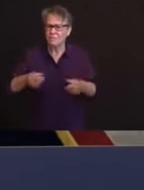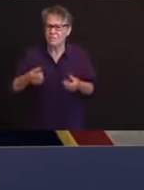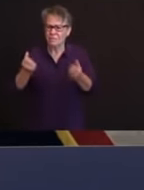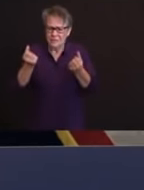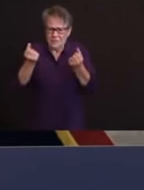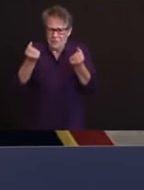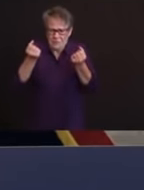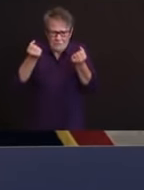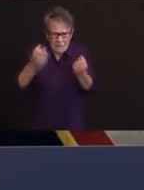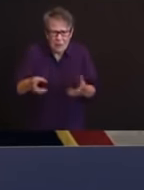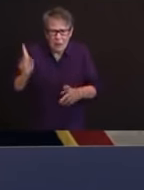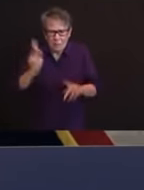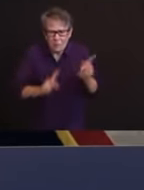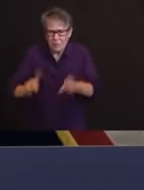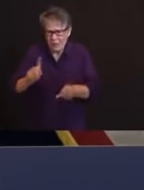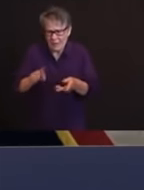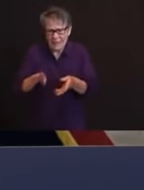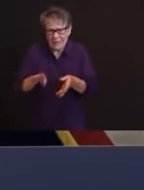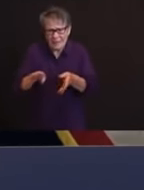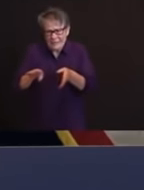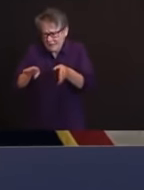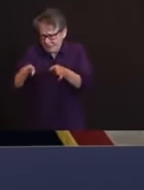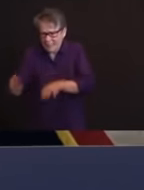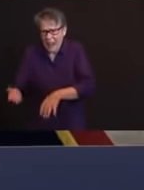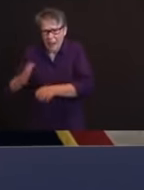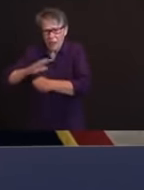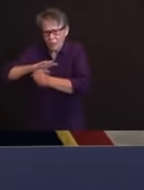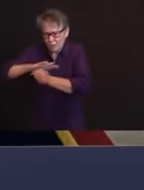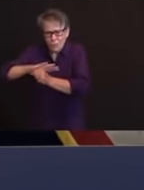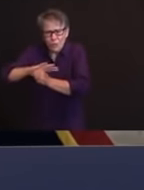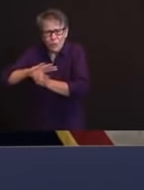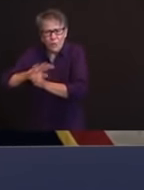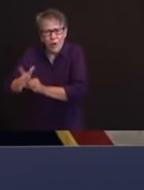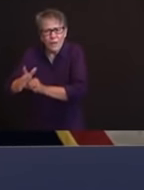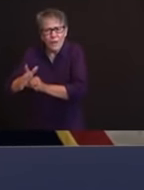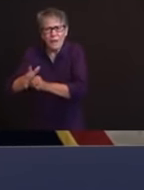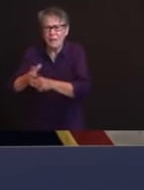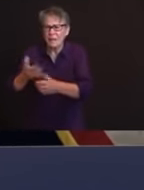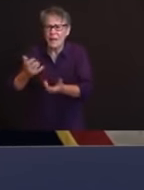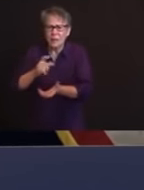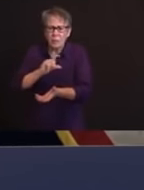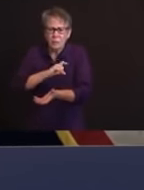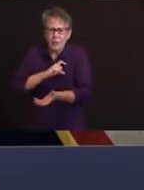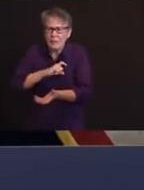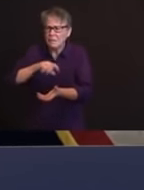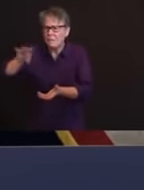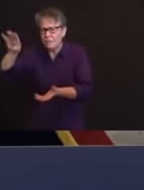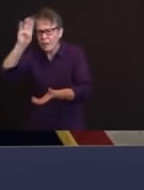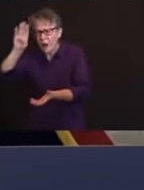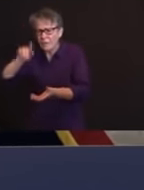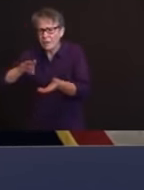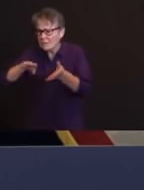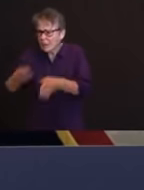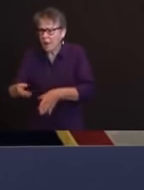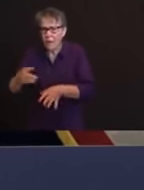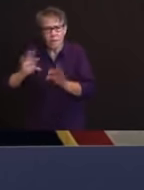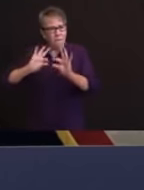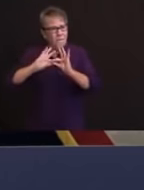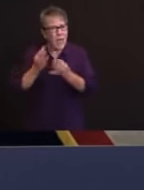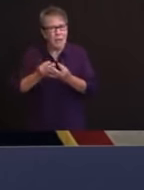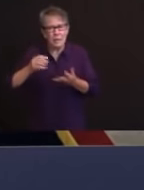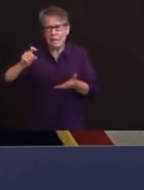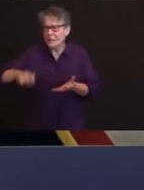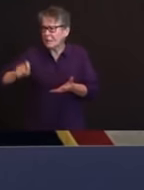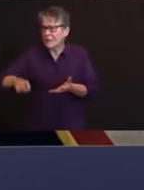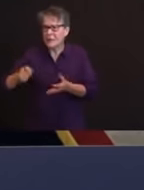something we did together, a bill that I wrote with Chuck Grassley. We've shown we can do it. We've shown we can rise,